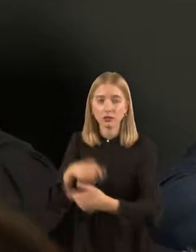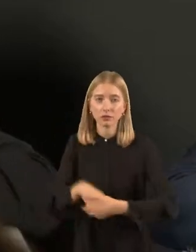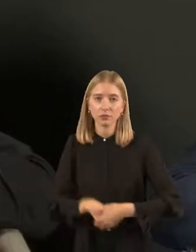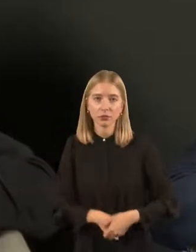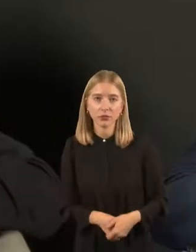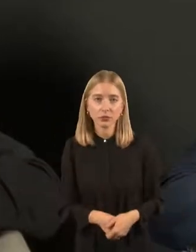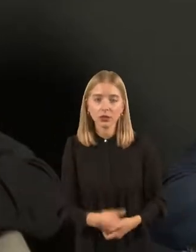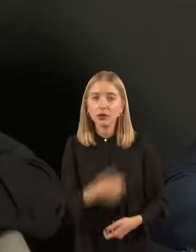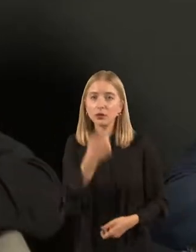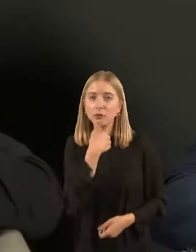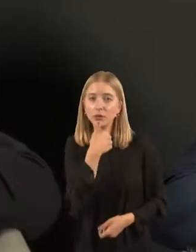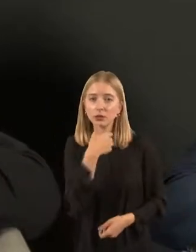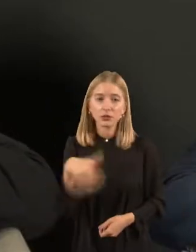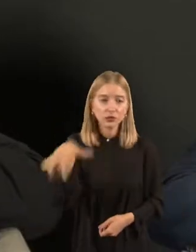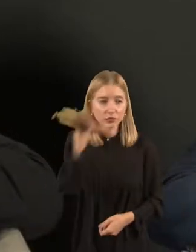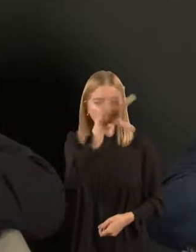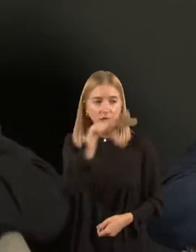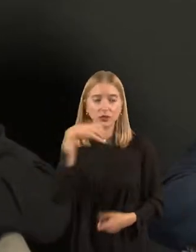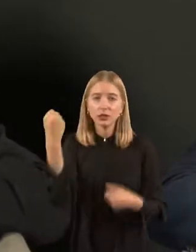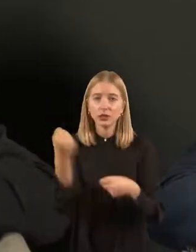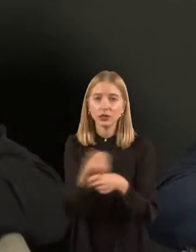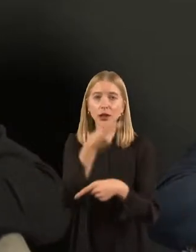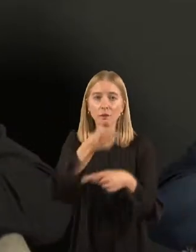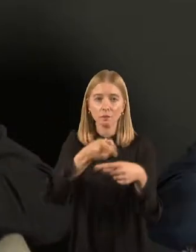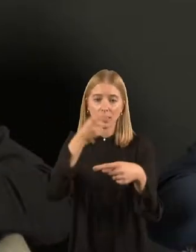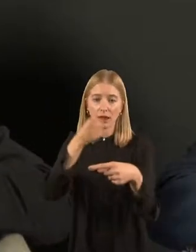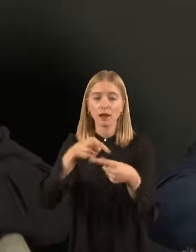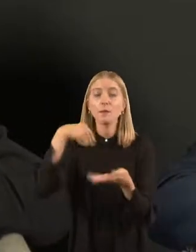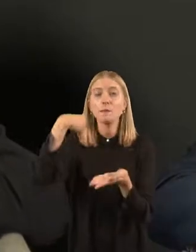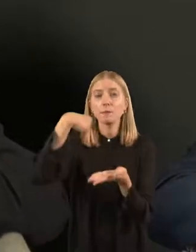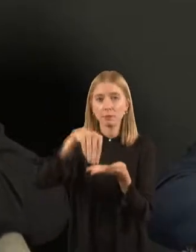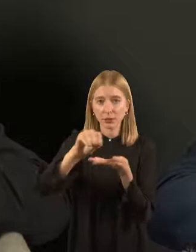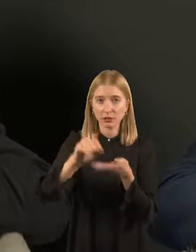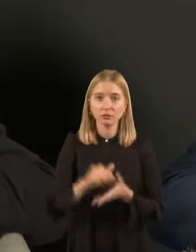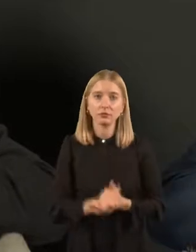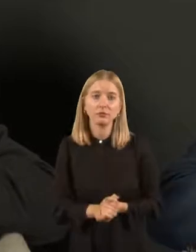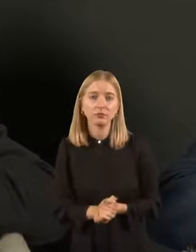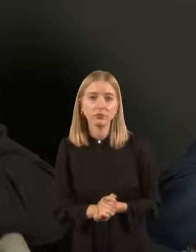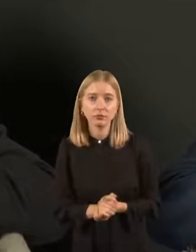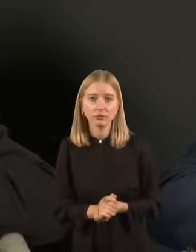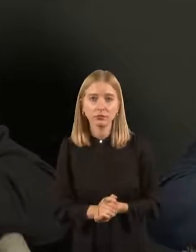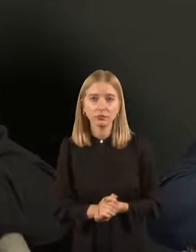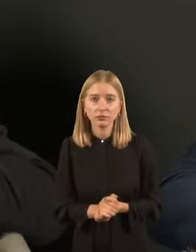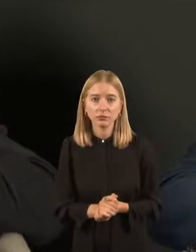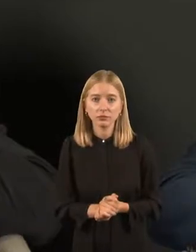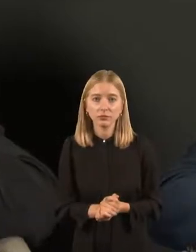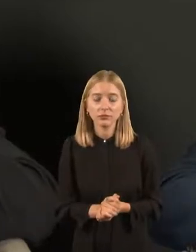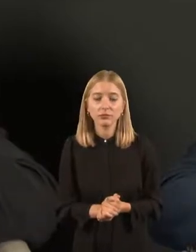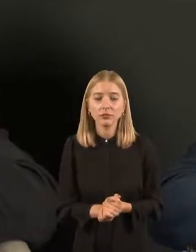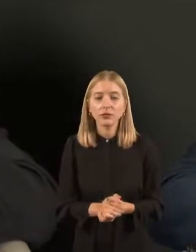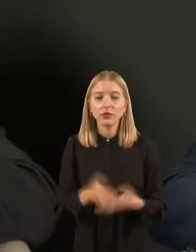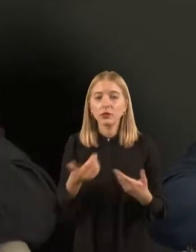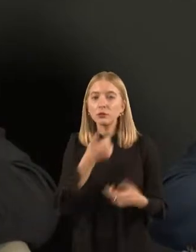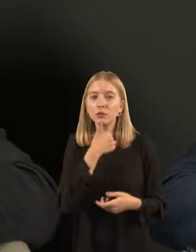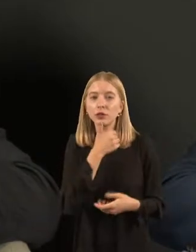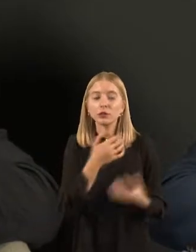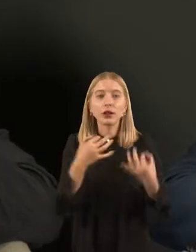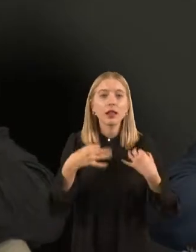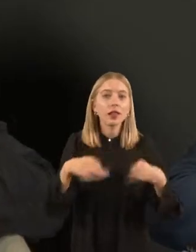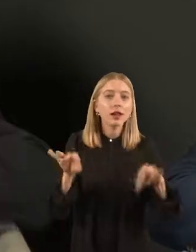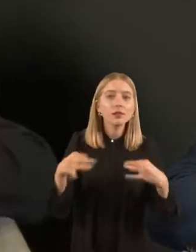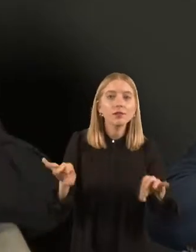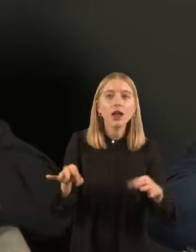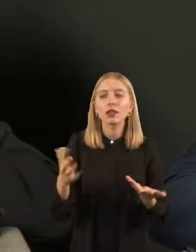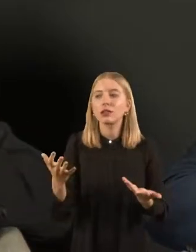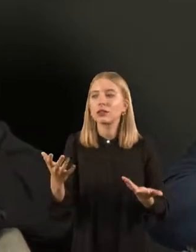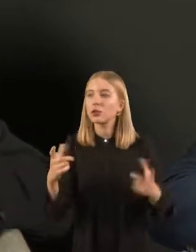to have a leisure time, you want to go to the movies or to the movie theater, or you want to go to the beach.